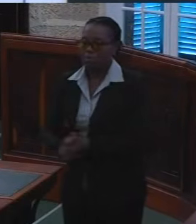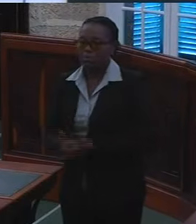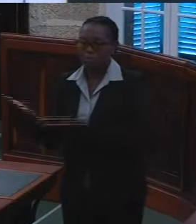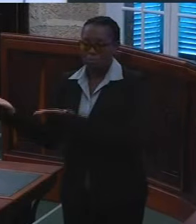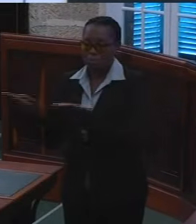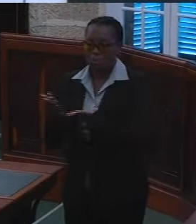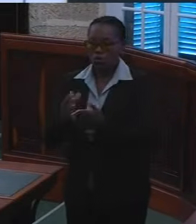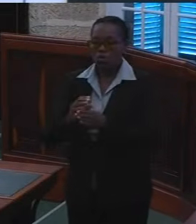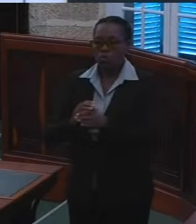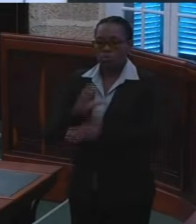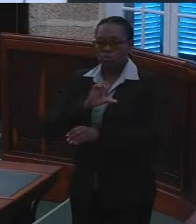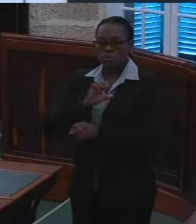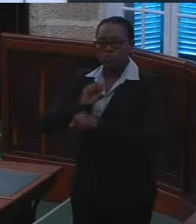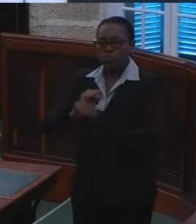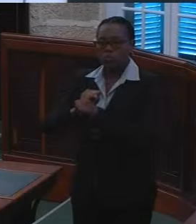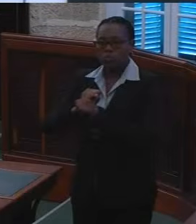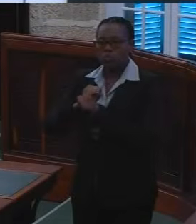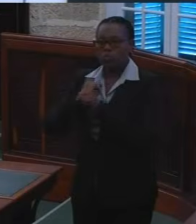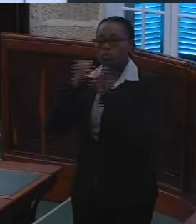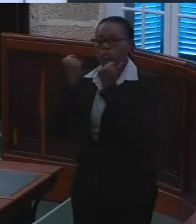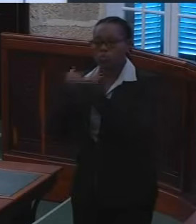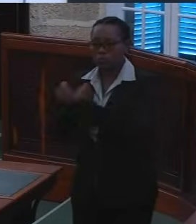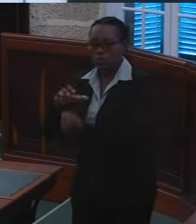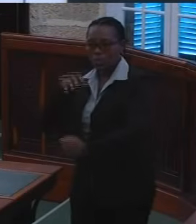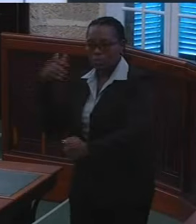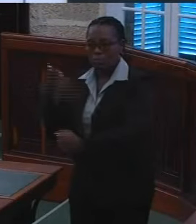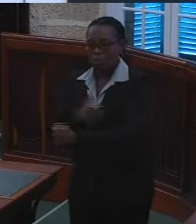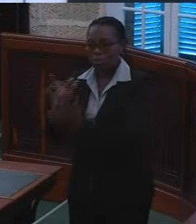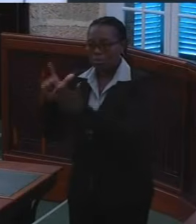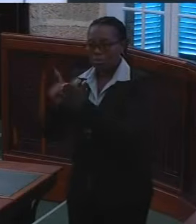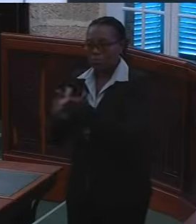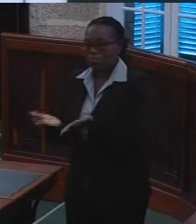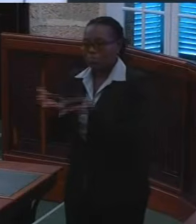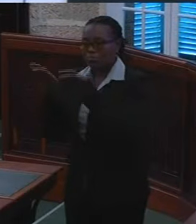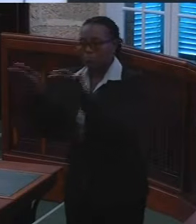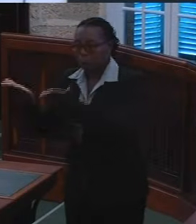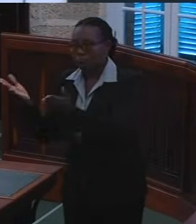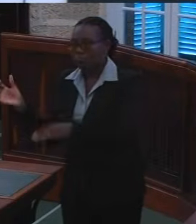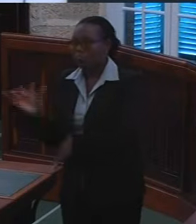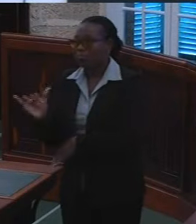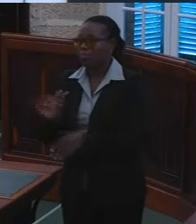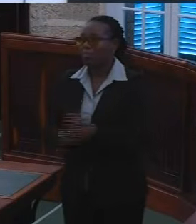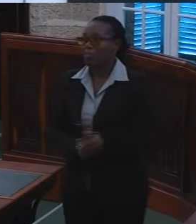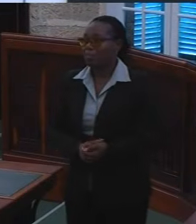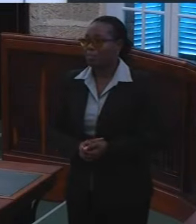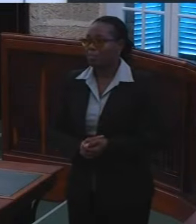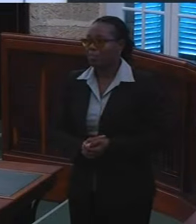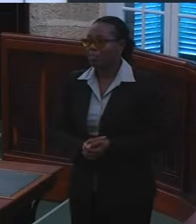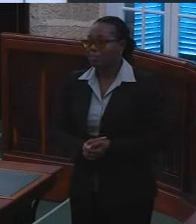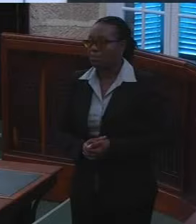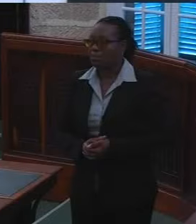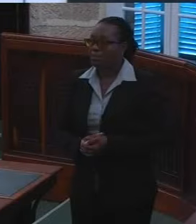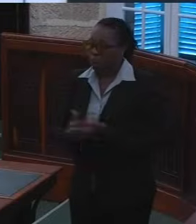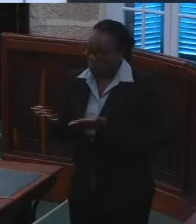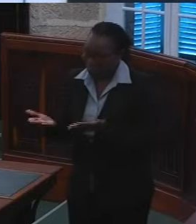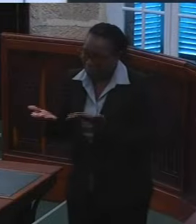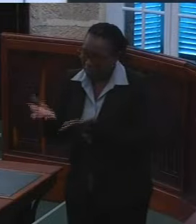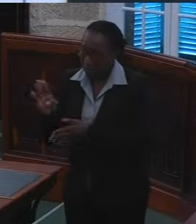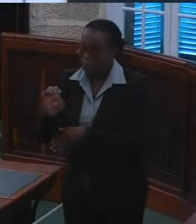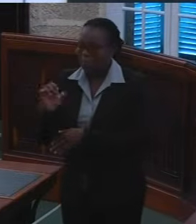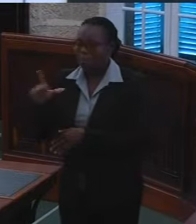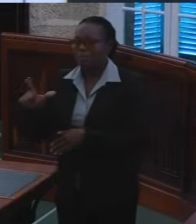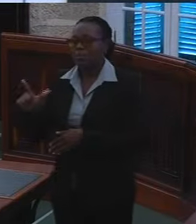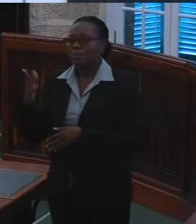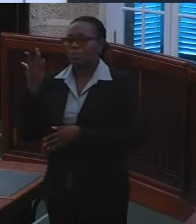Social Empowerment legislation as well. We would have brought this bill to